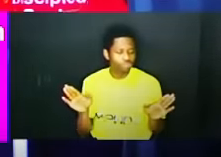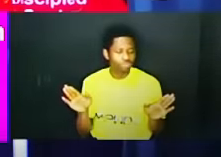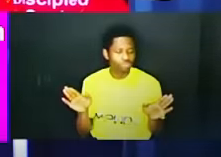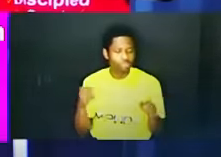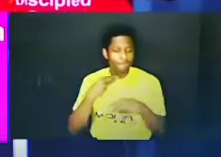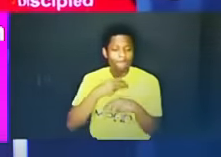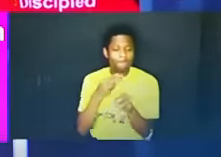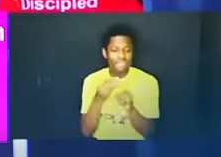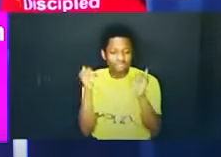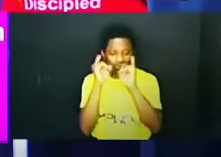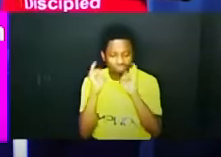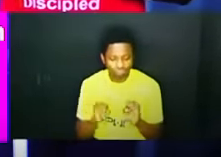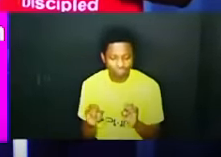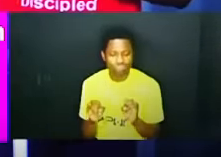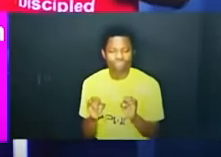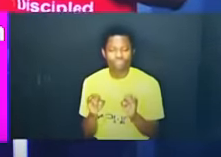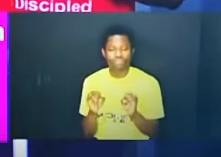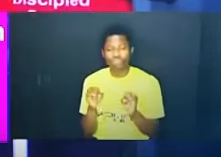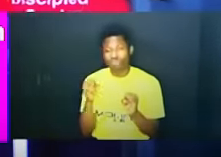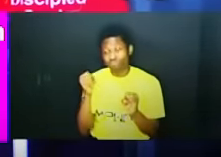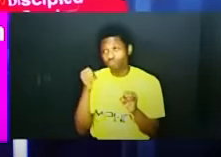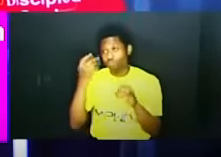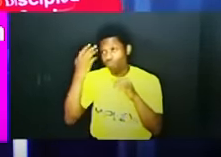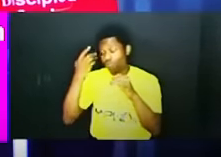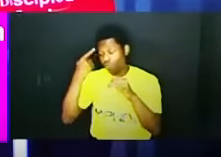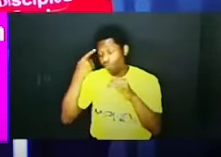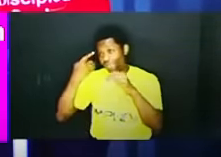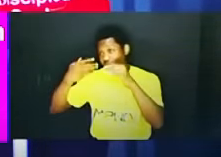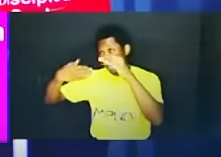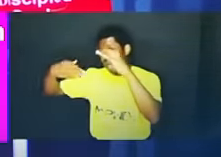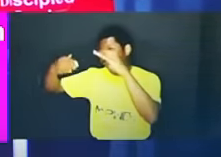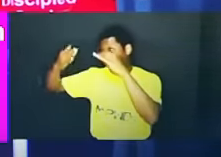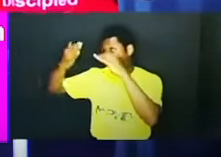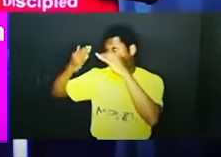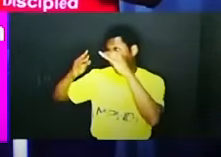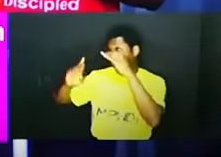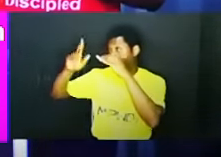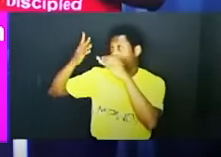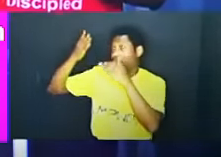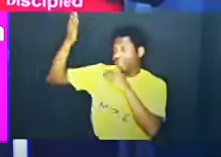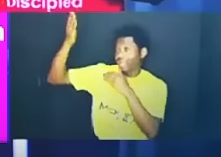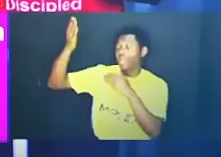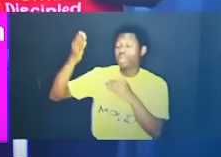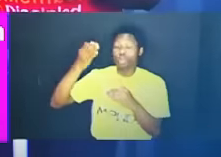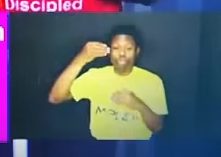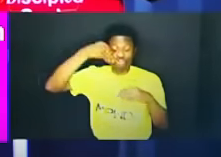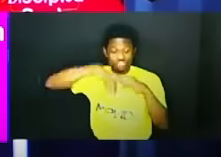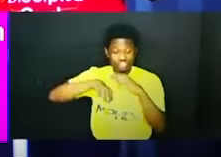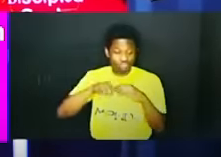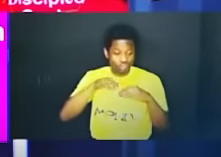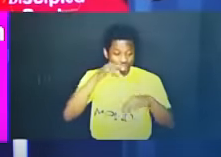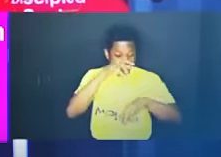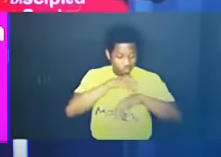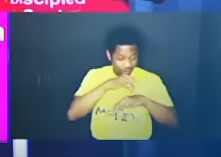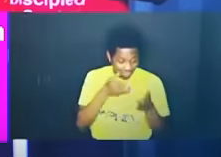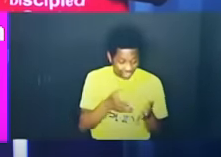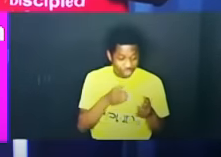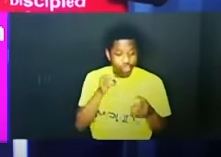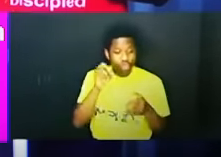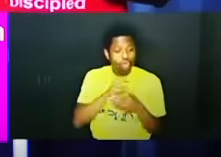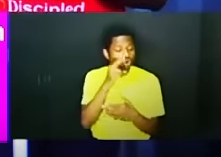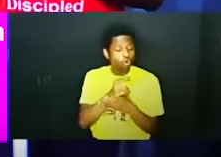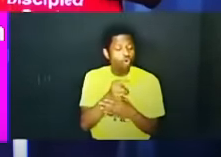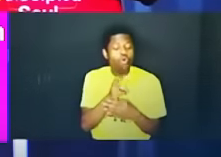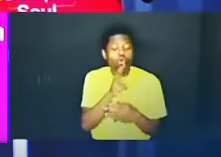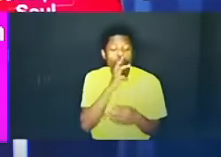Ana adia ewo wiem wo soro ana adia ewo asase so ewo fem ana adia ewo nsuo mu wo asase